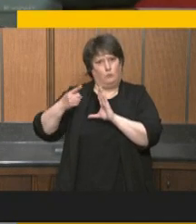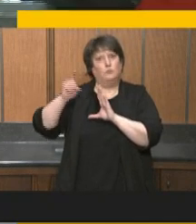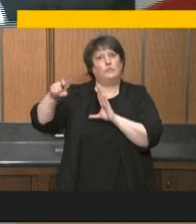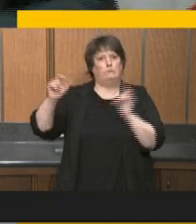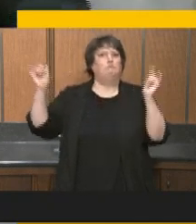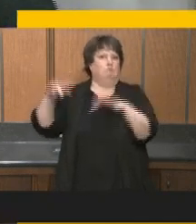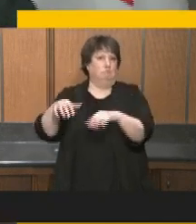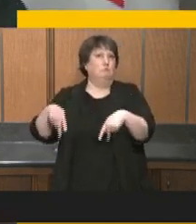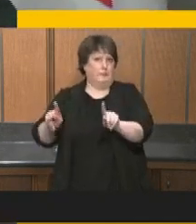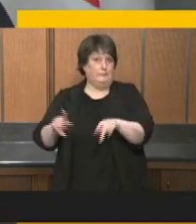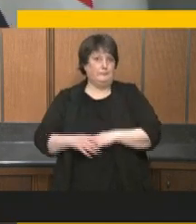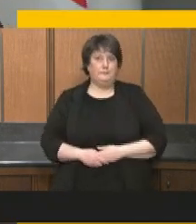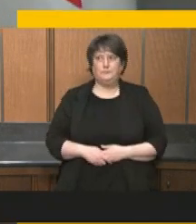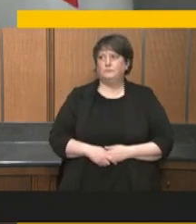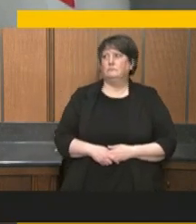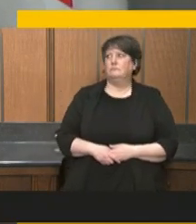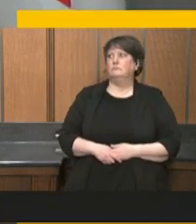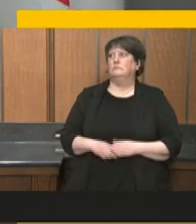question.